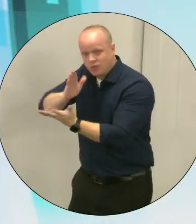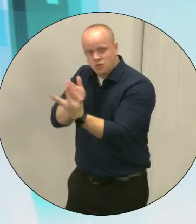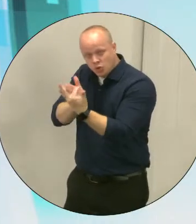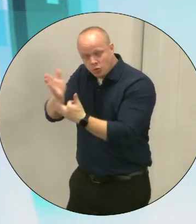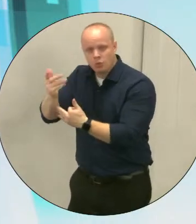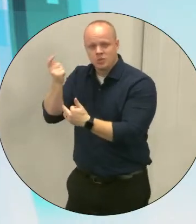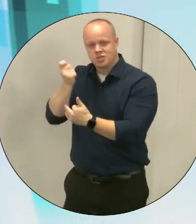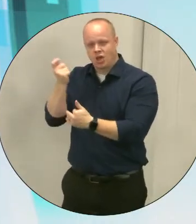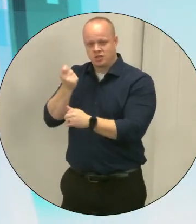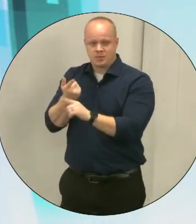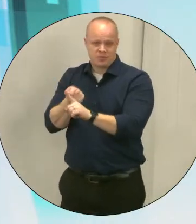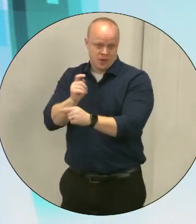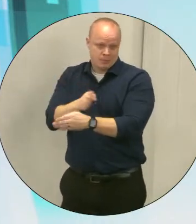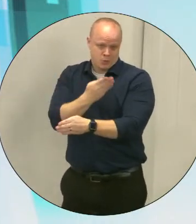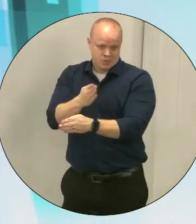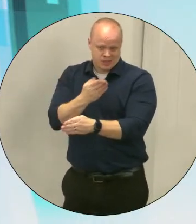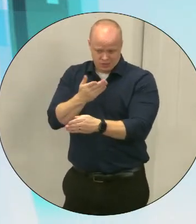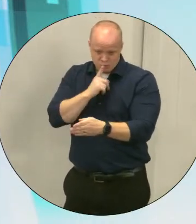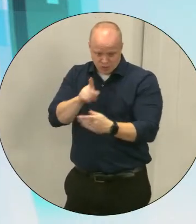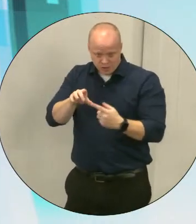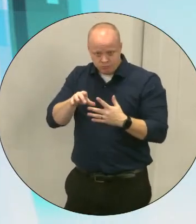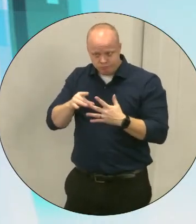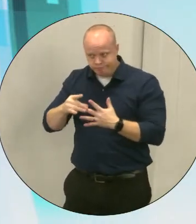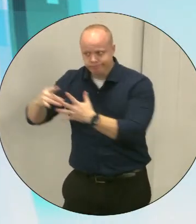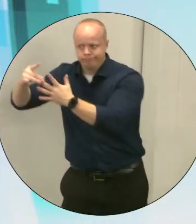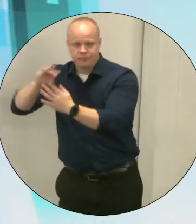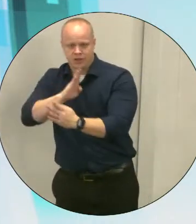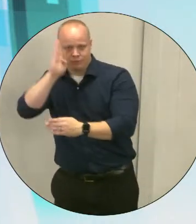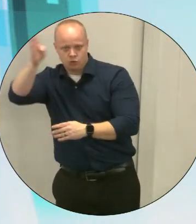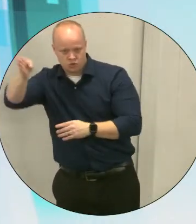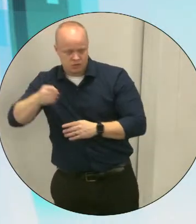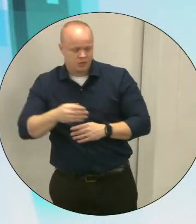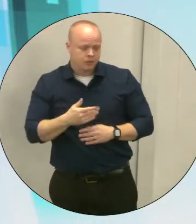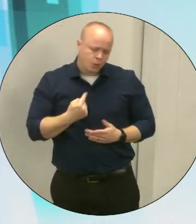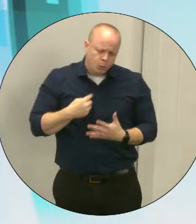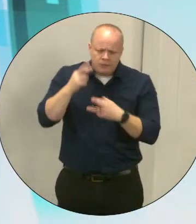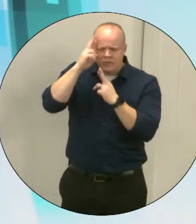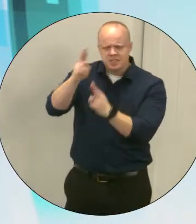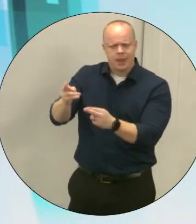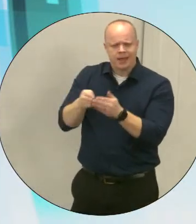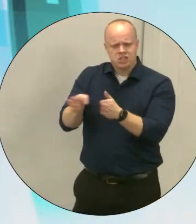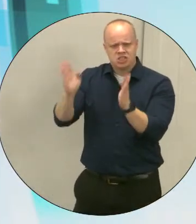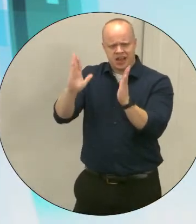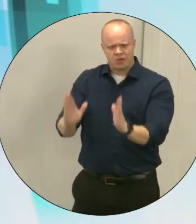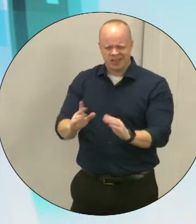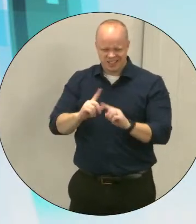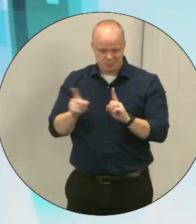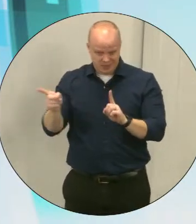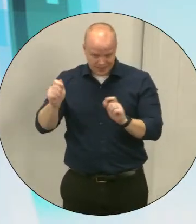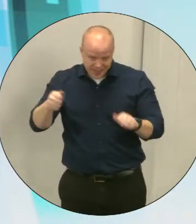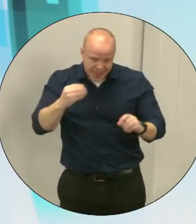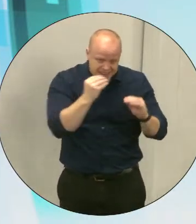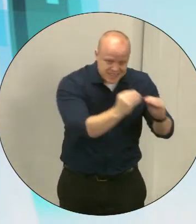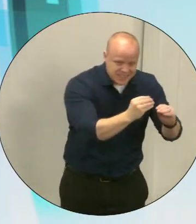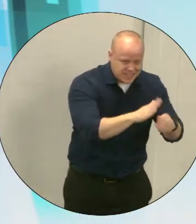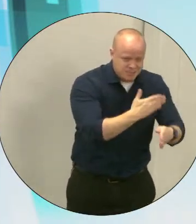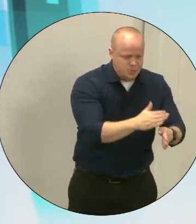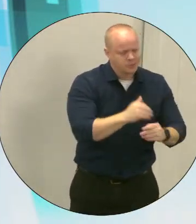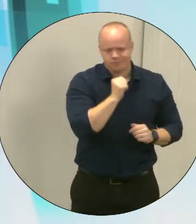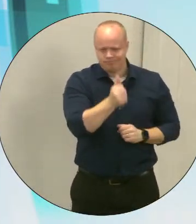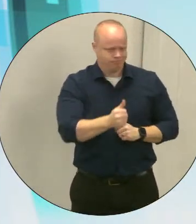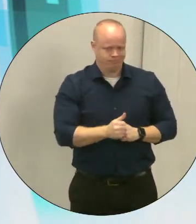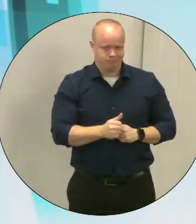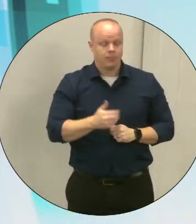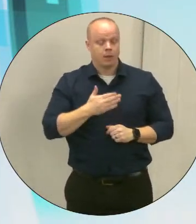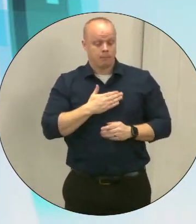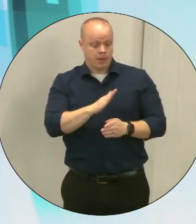their futures. We respect our brother and sister generalists, but they do not have the training to teach our discipline. Beyond my music education degree,